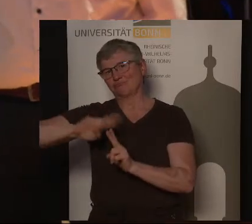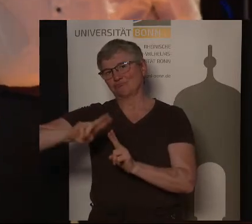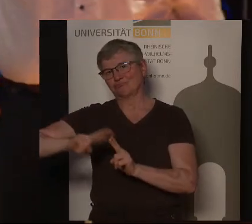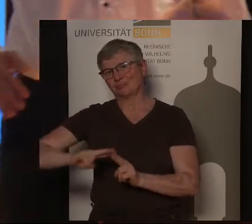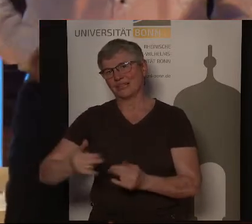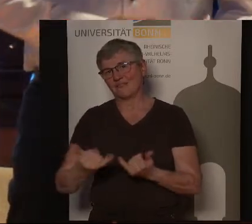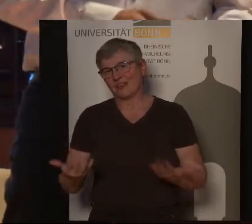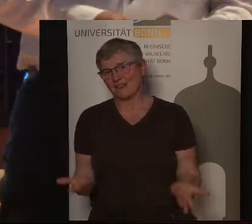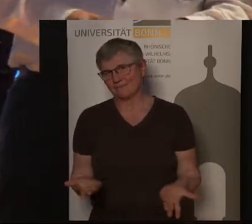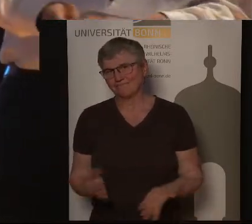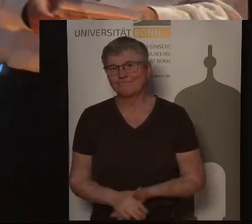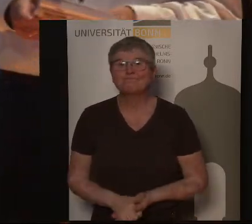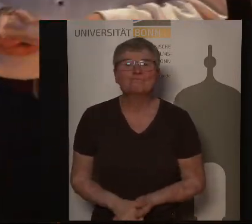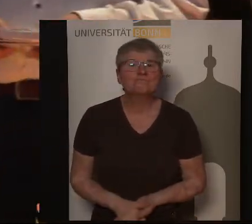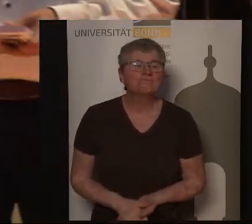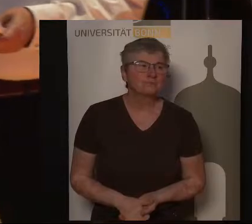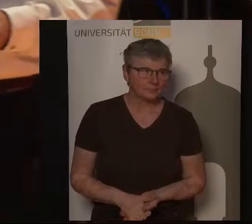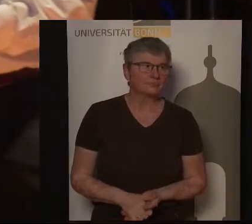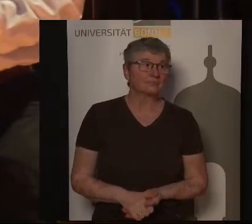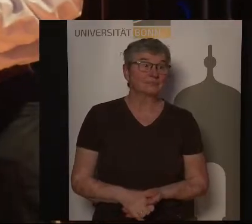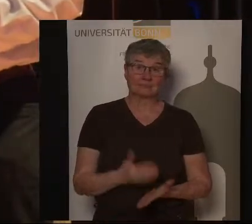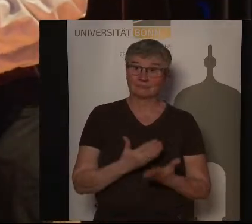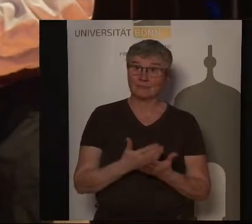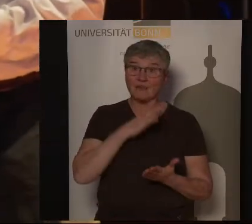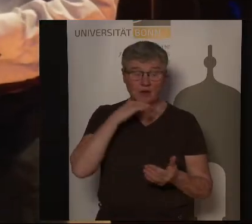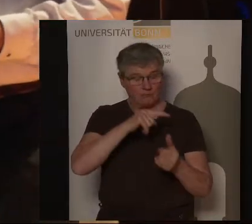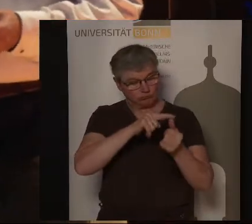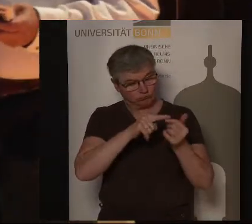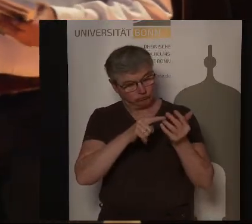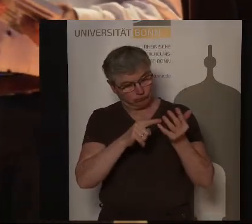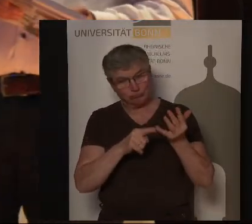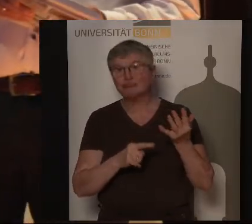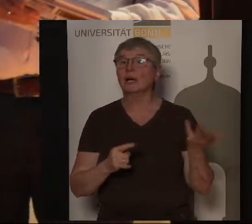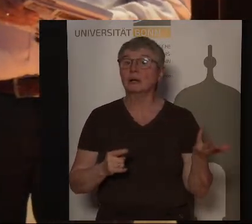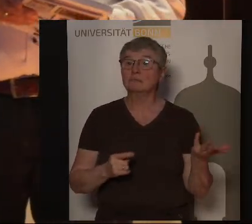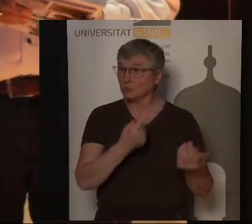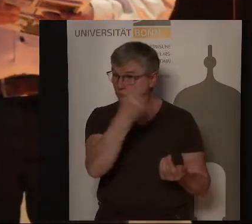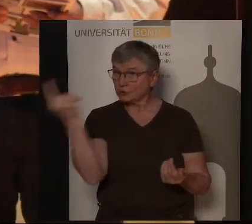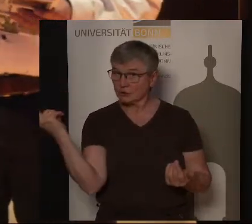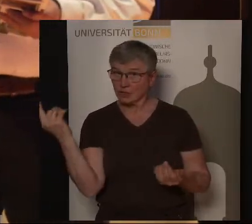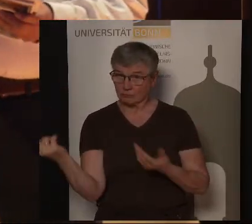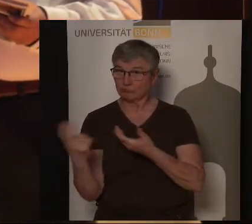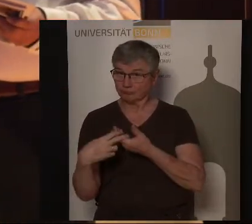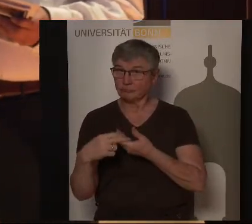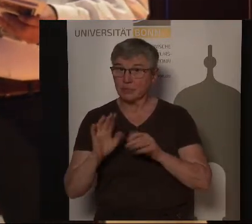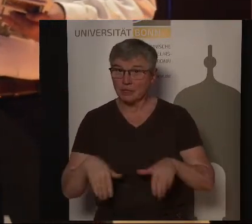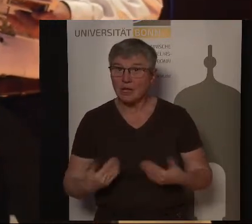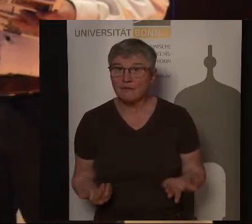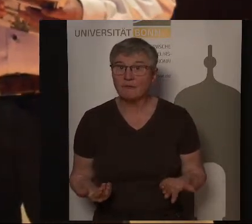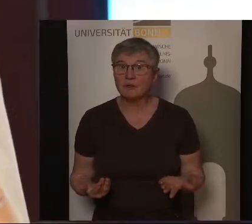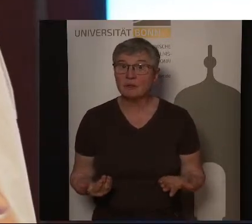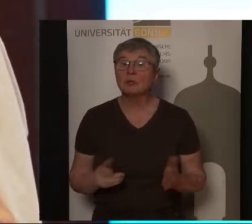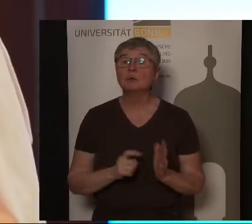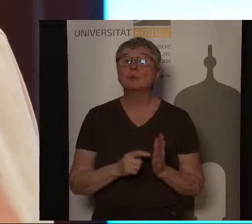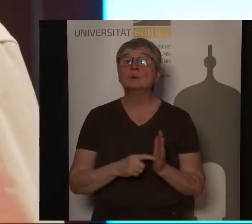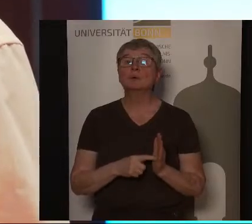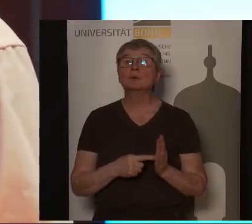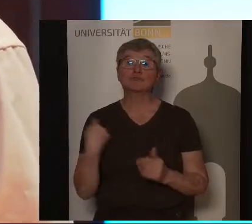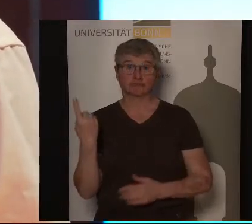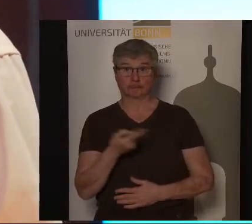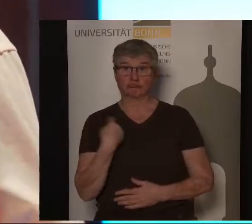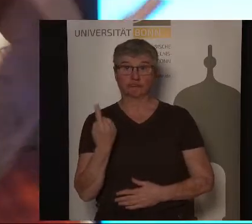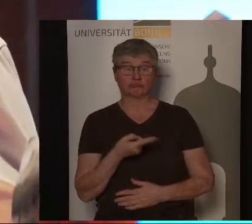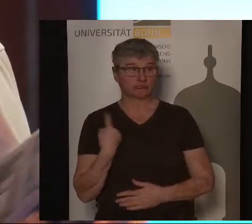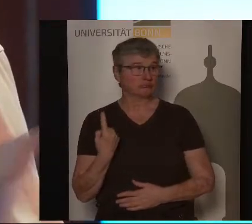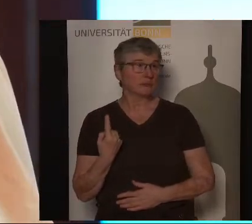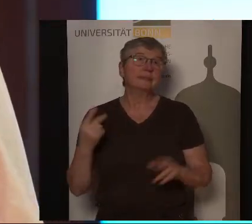So if you ever break down on your bike, we can help you out. So that's a whole lot. So make sure to